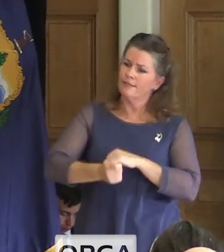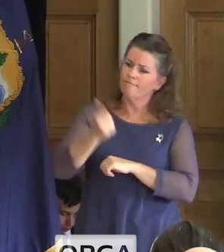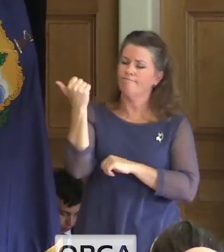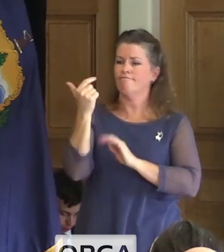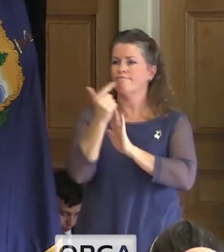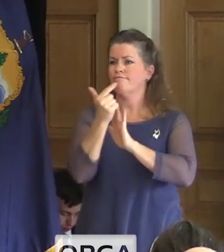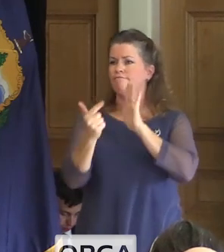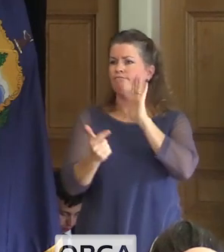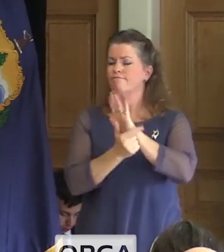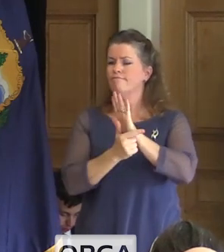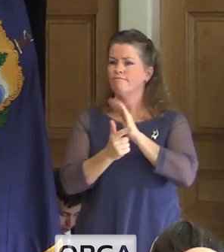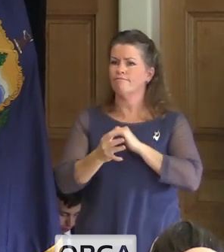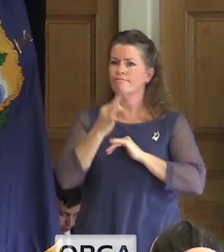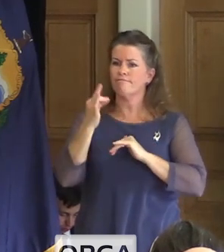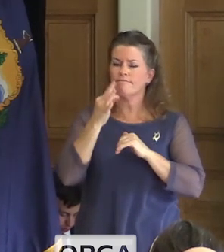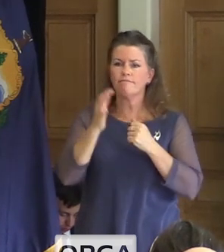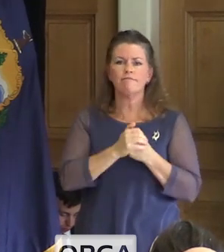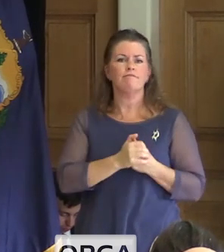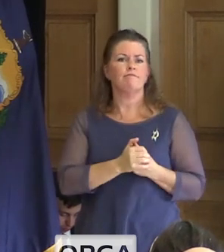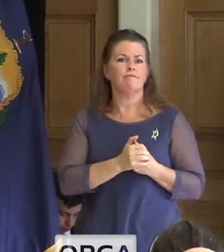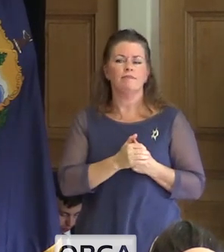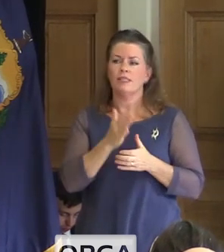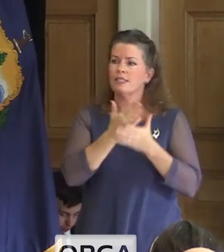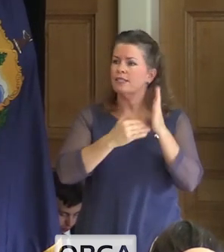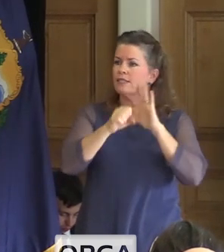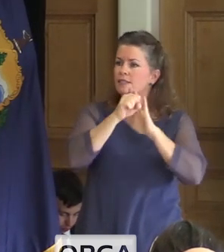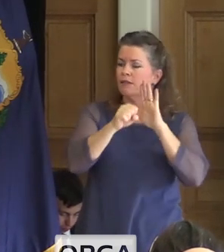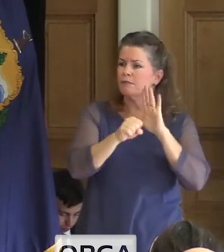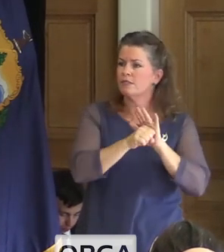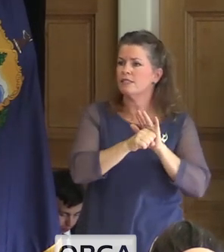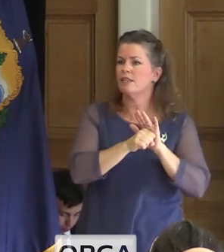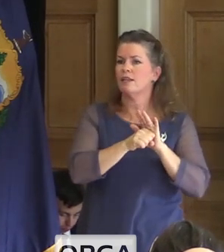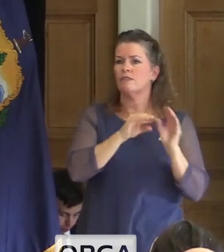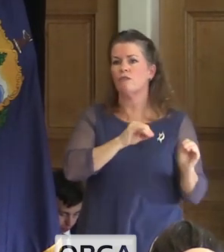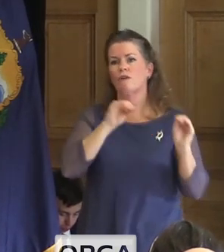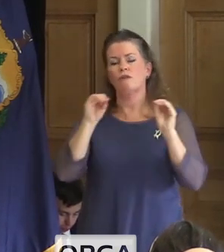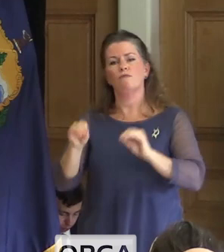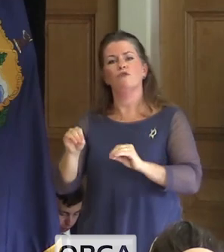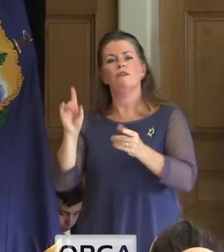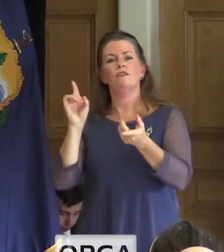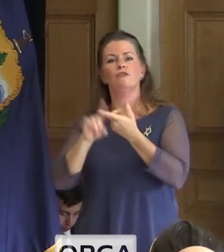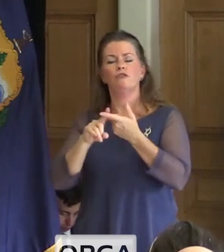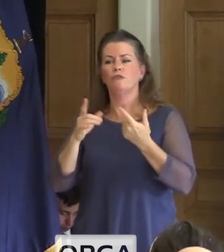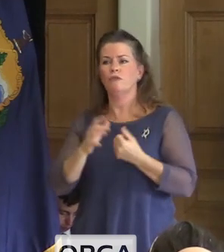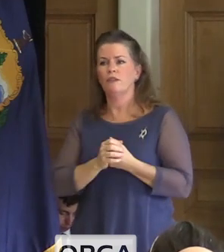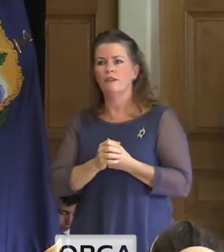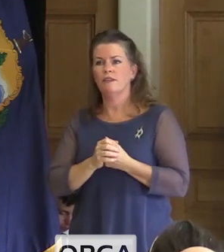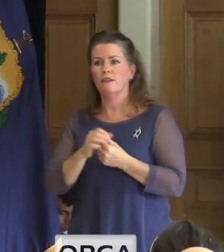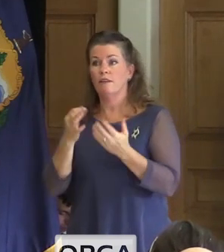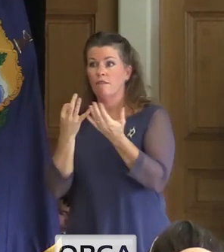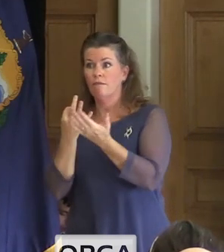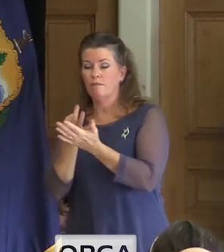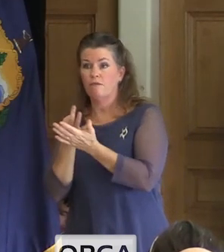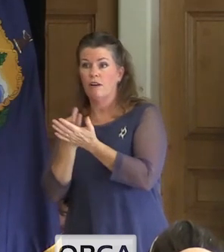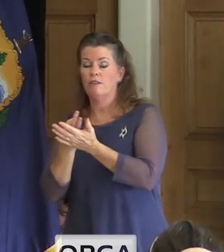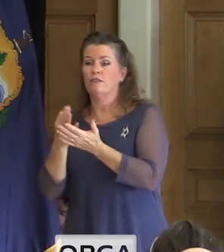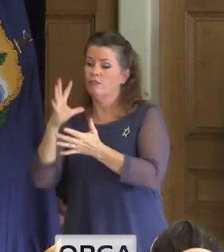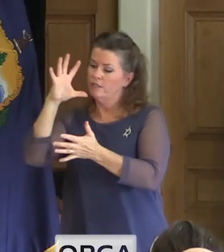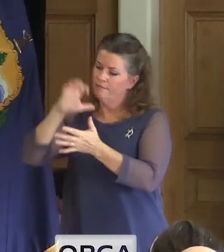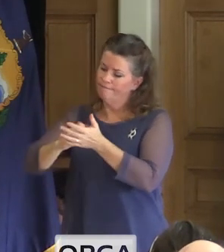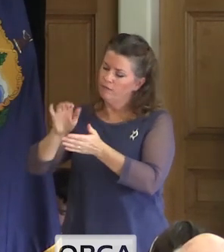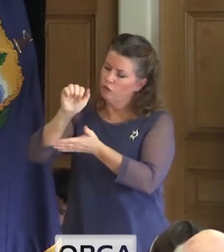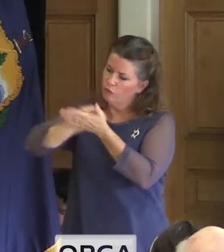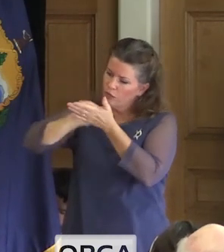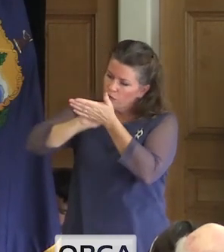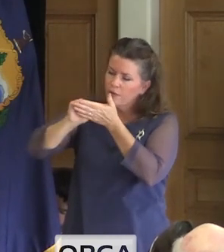legalize marijuana. Some states and communities are moving to expunge the records of people arrested for